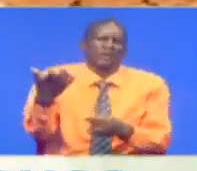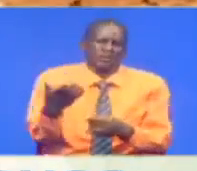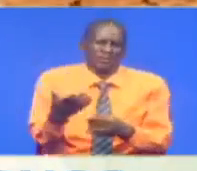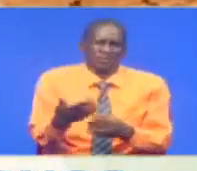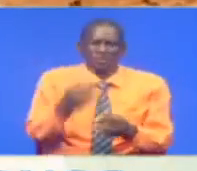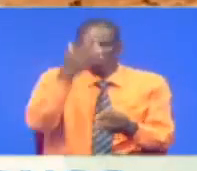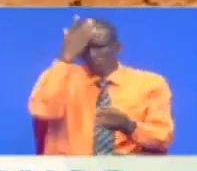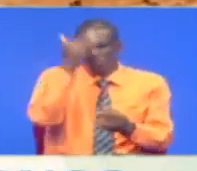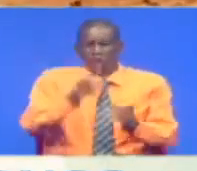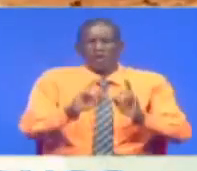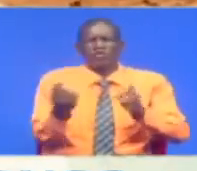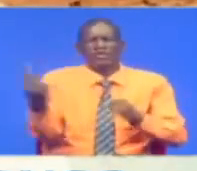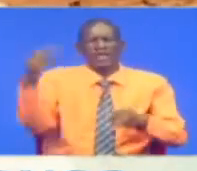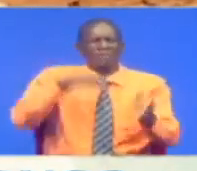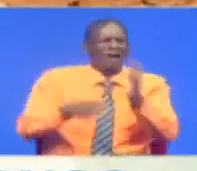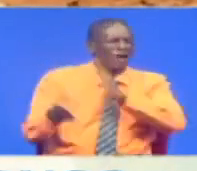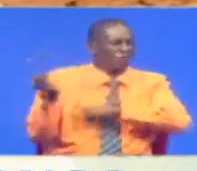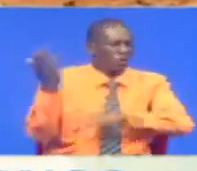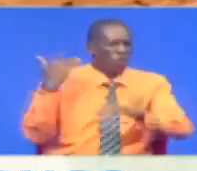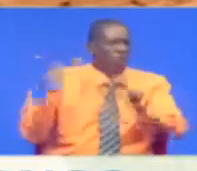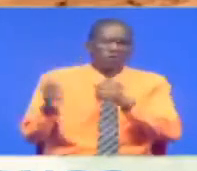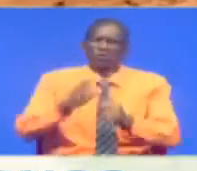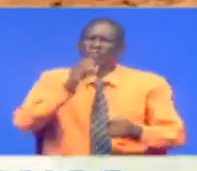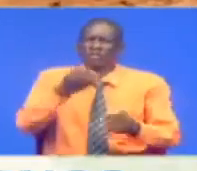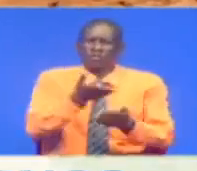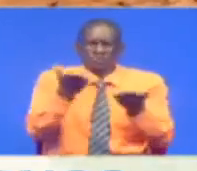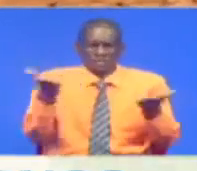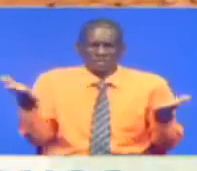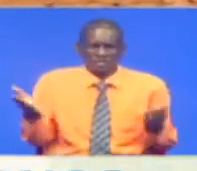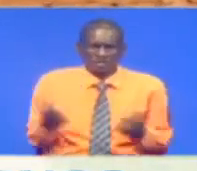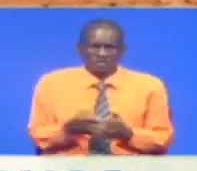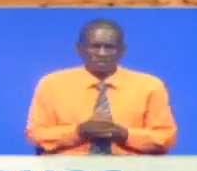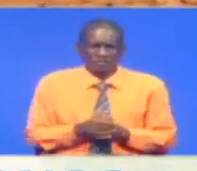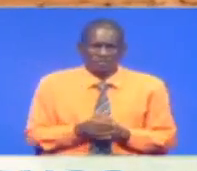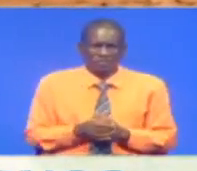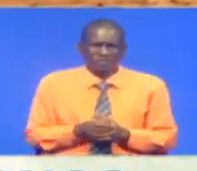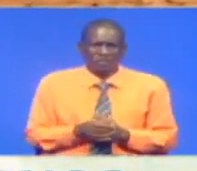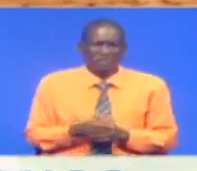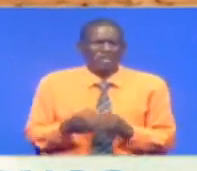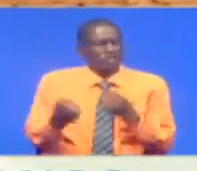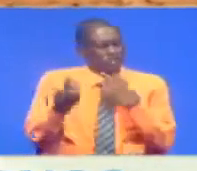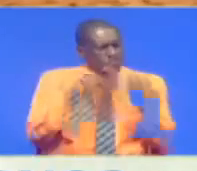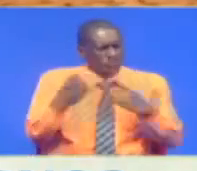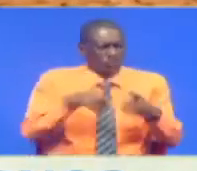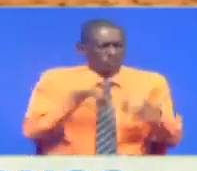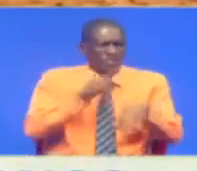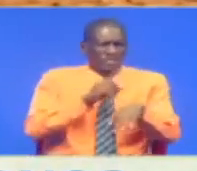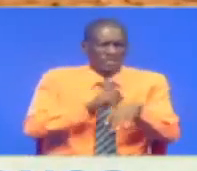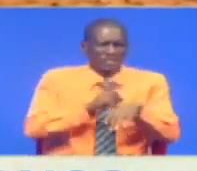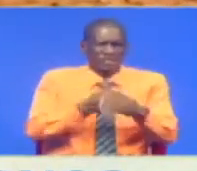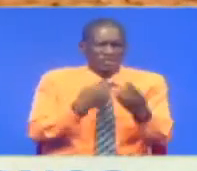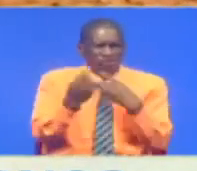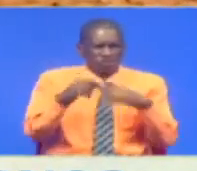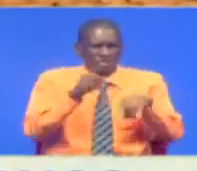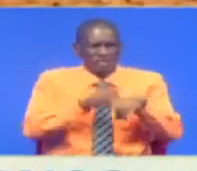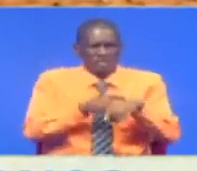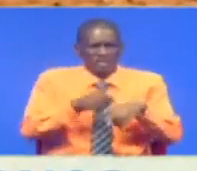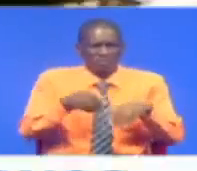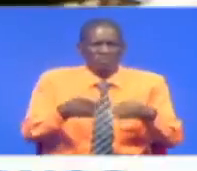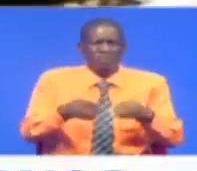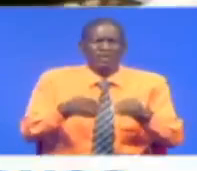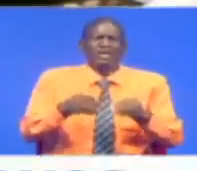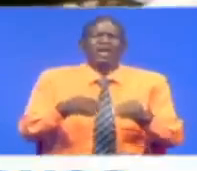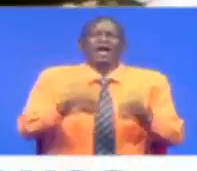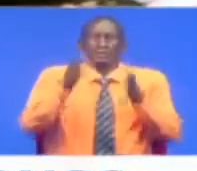Kwa nini hapa nakuja samani aseme hiyo maneno? Analete maneno siku ile naishi na mtoto nakaa miaka